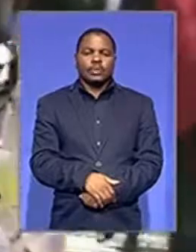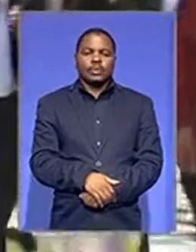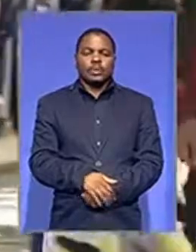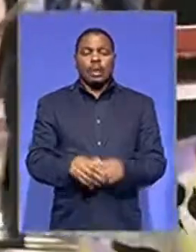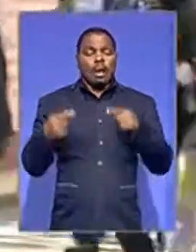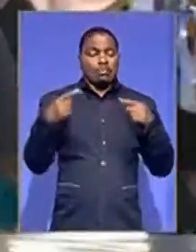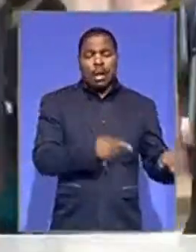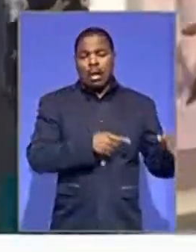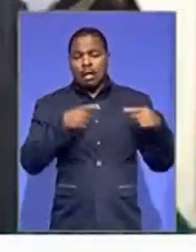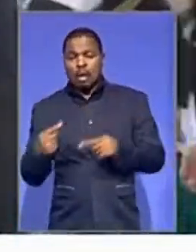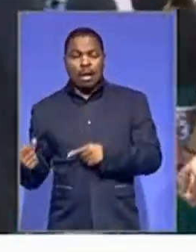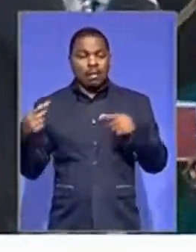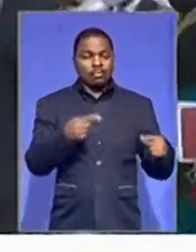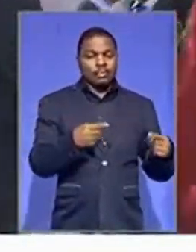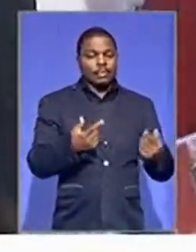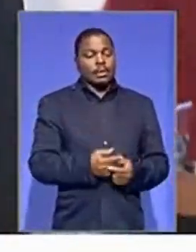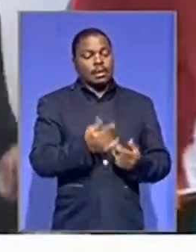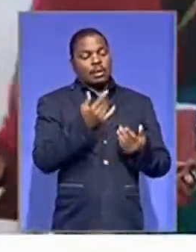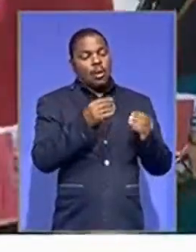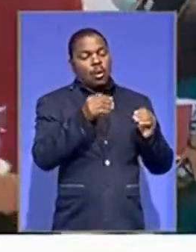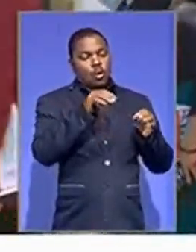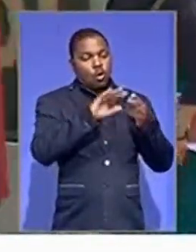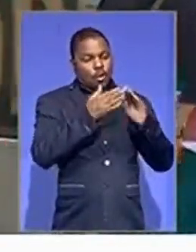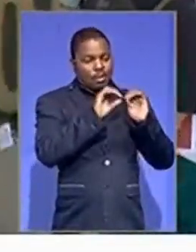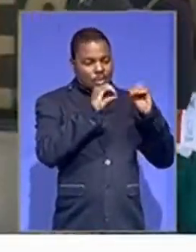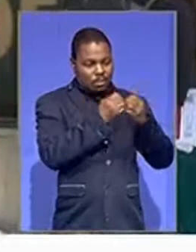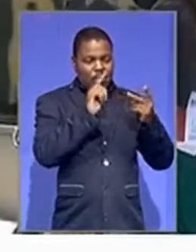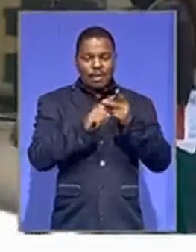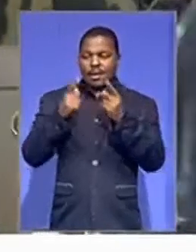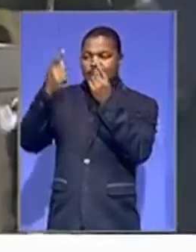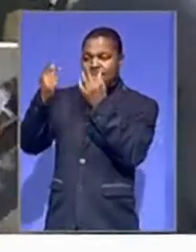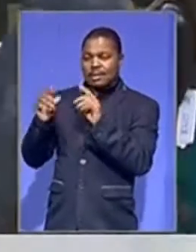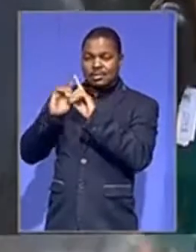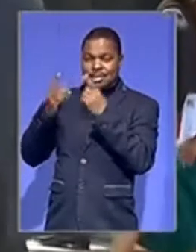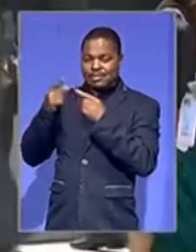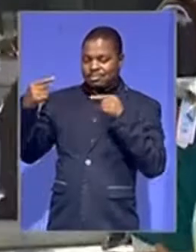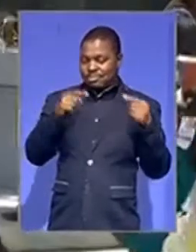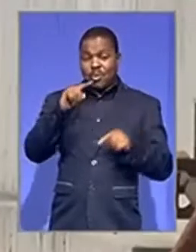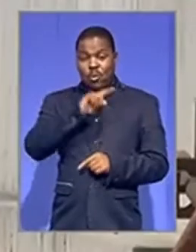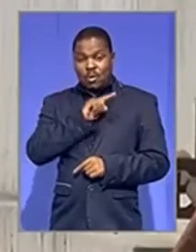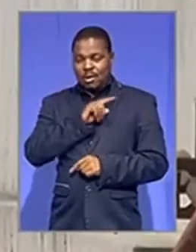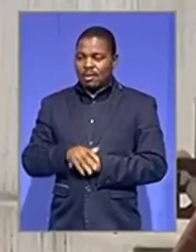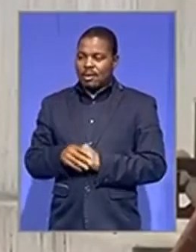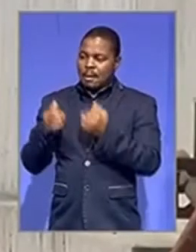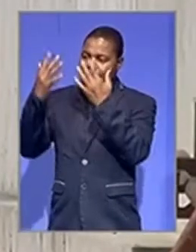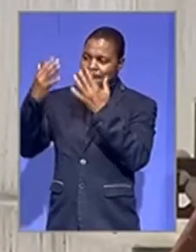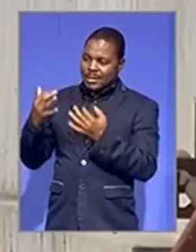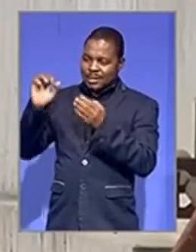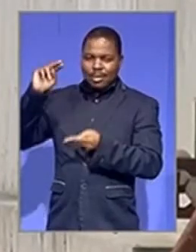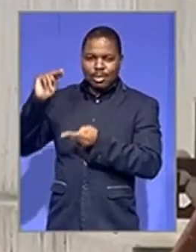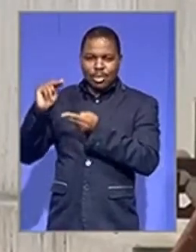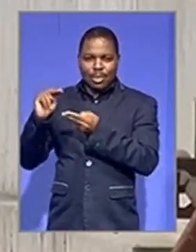Go tsogile dikgogakgogano magareng ga mekgatlo ya badudi le kgoro ya matlotlo ge lenaneo la go fokotša ditekanyetšo le tšwela